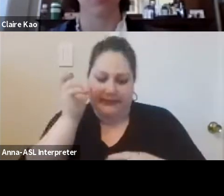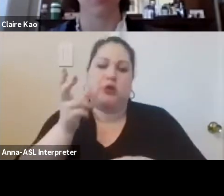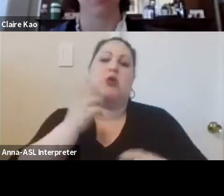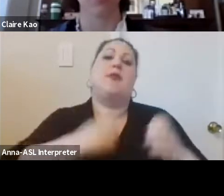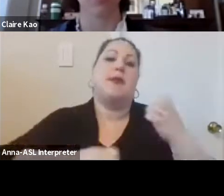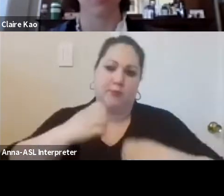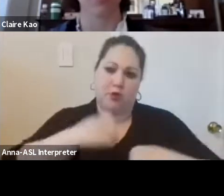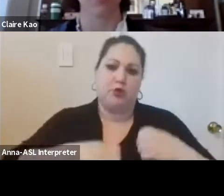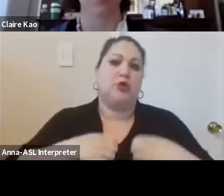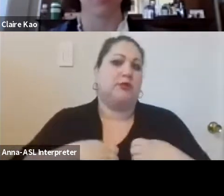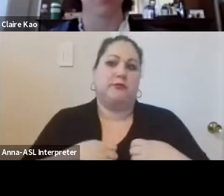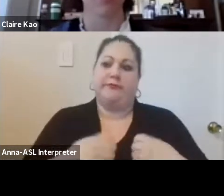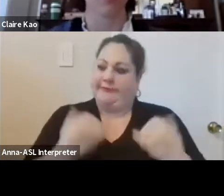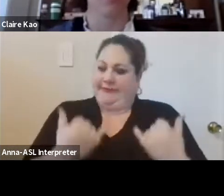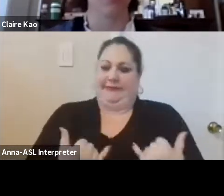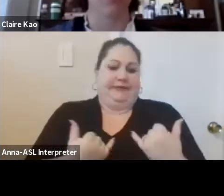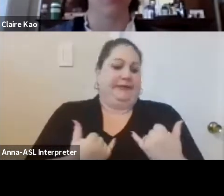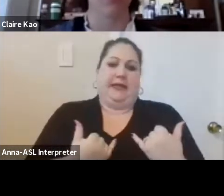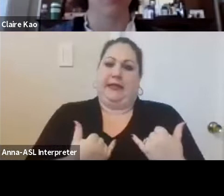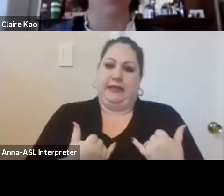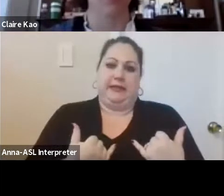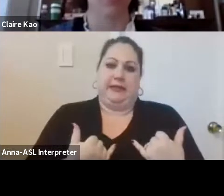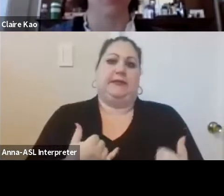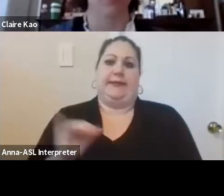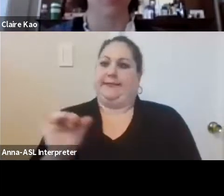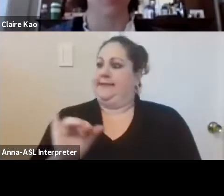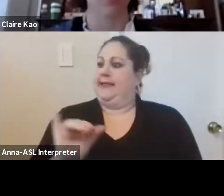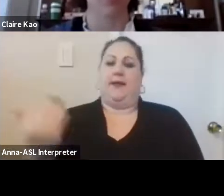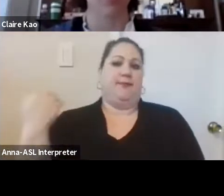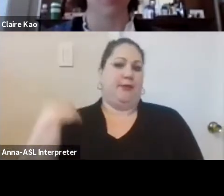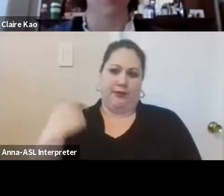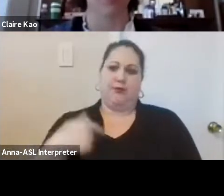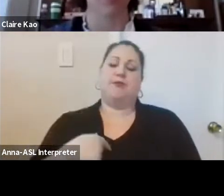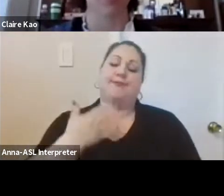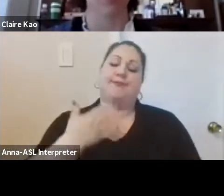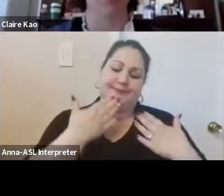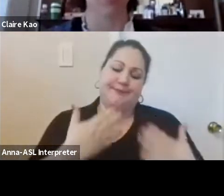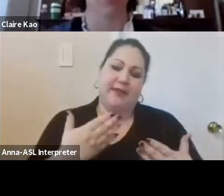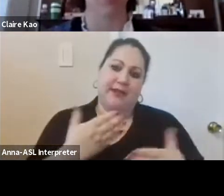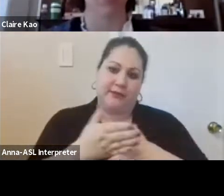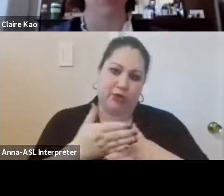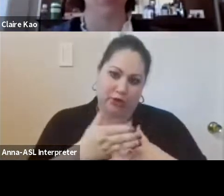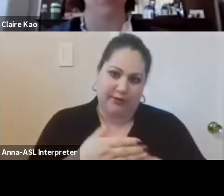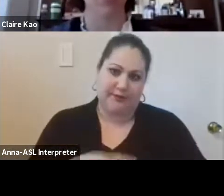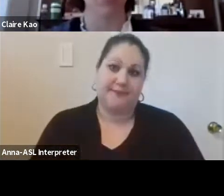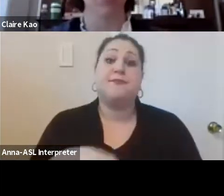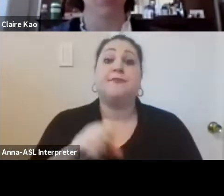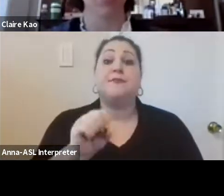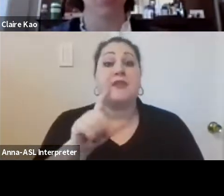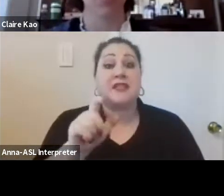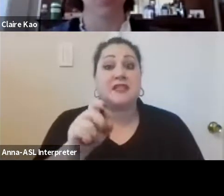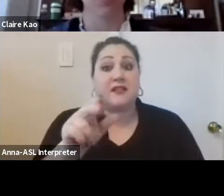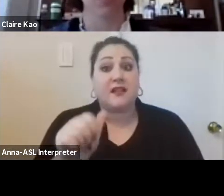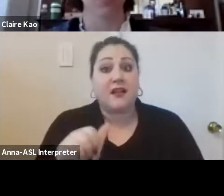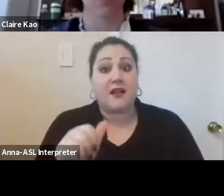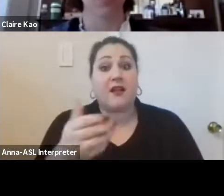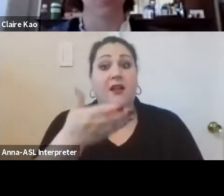present today. It all comes back. Thank you so much for sharing. Selena, would you share more of your story with us now?